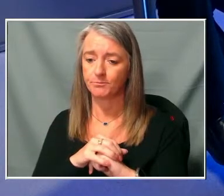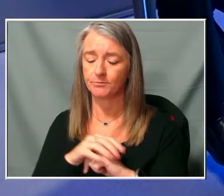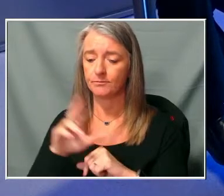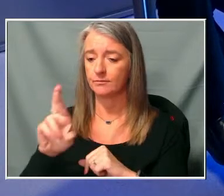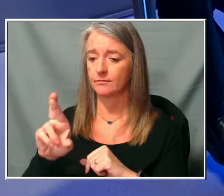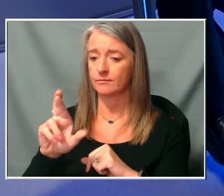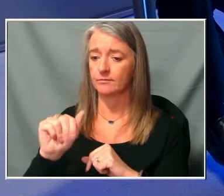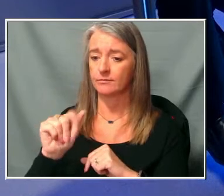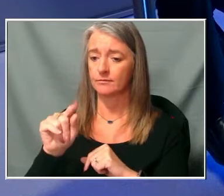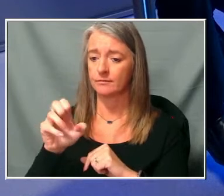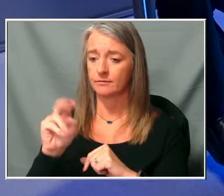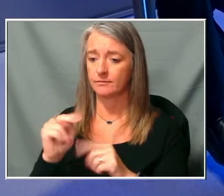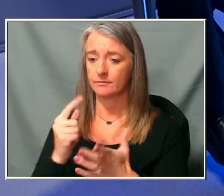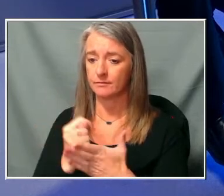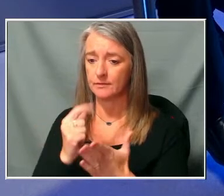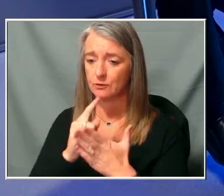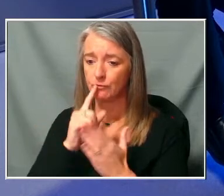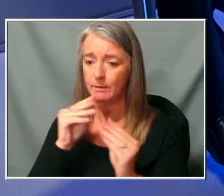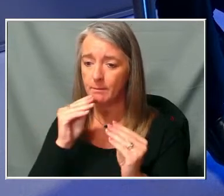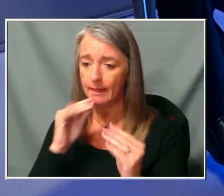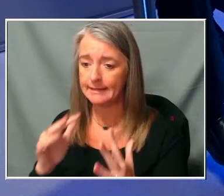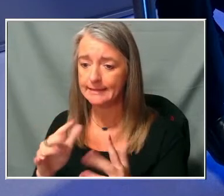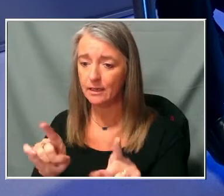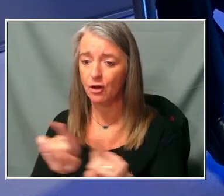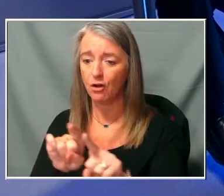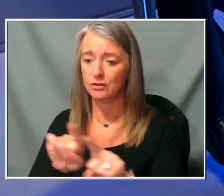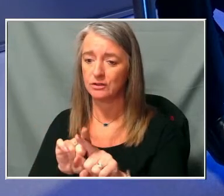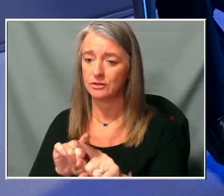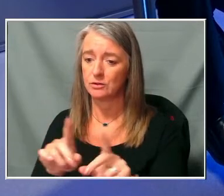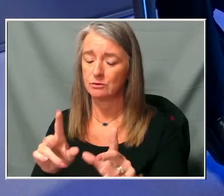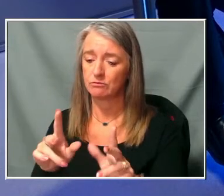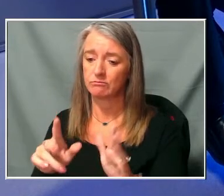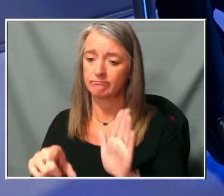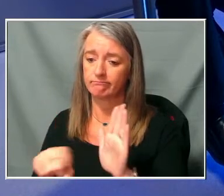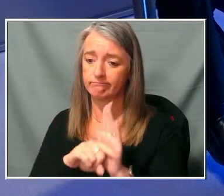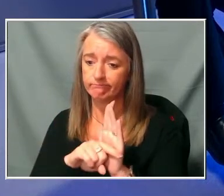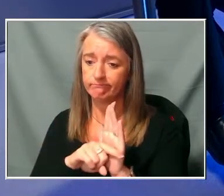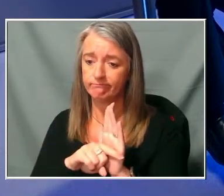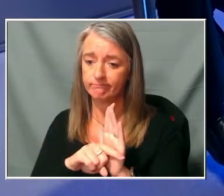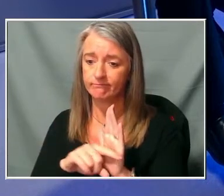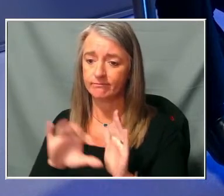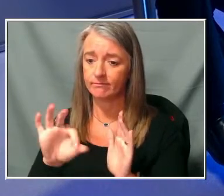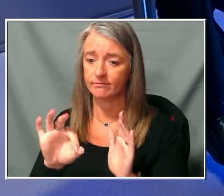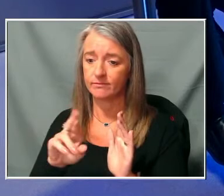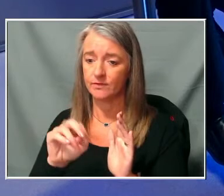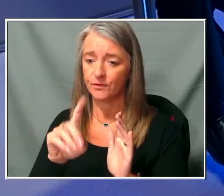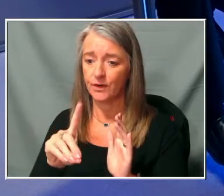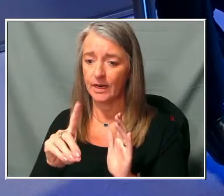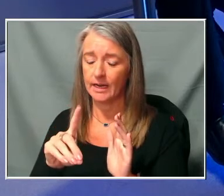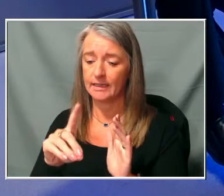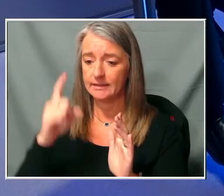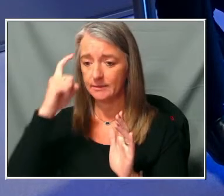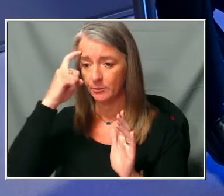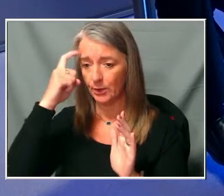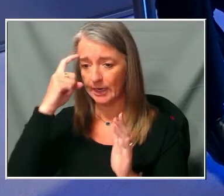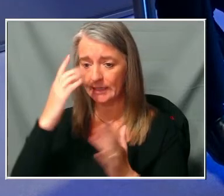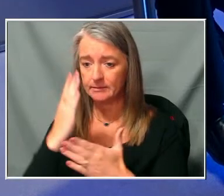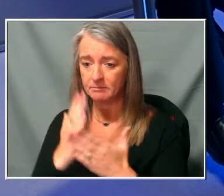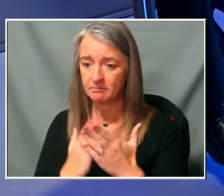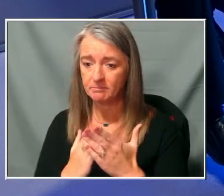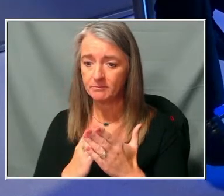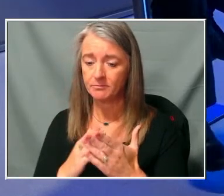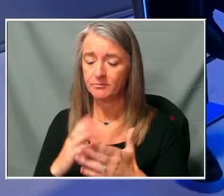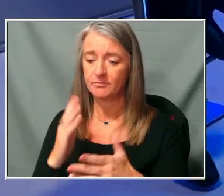treatment was a blessing, it was also a double-sided curse that fried my pituitary, my adrenal, parts